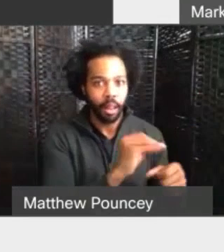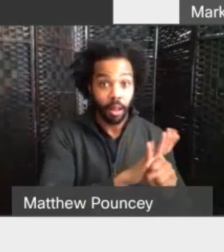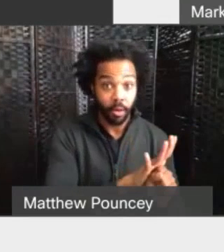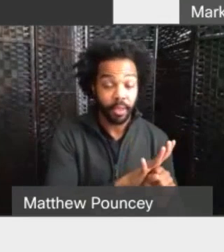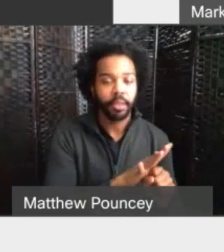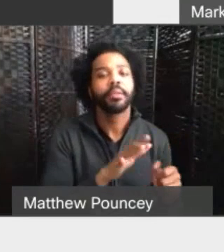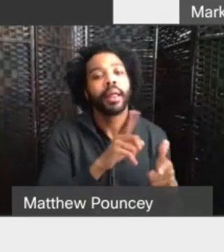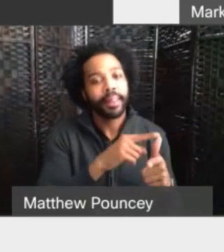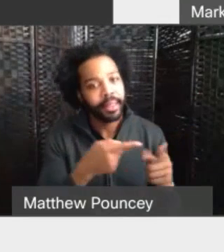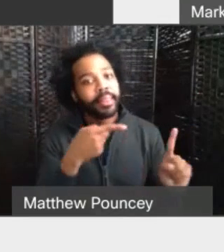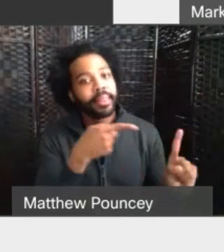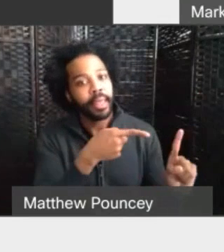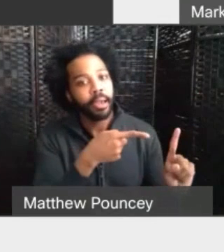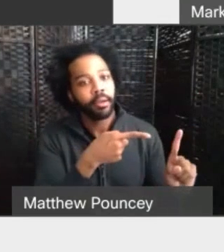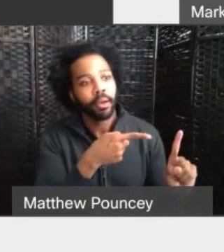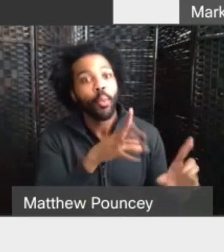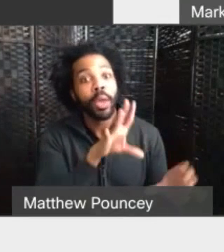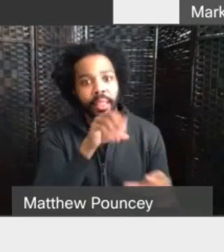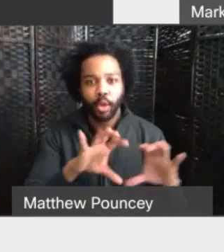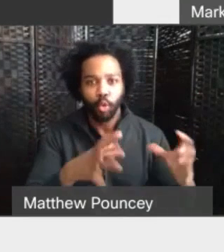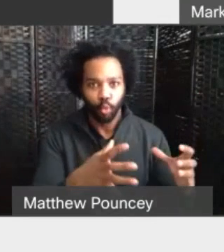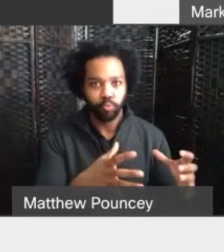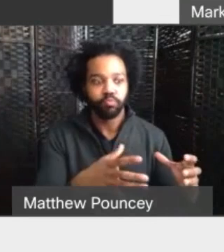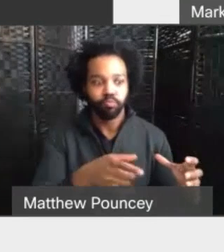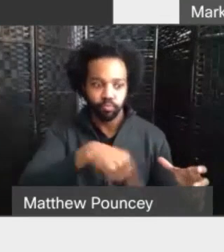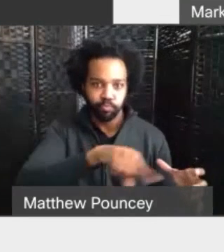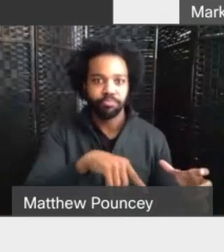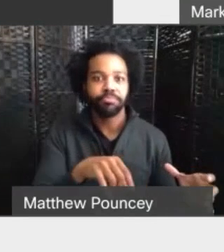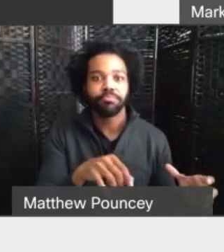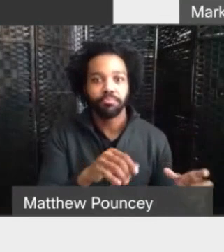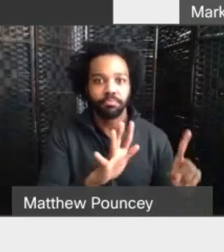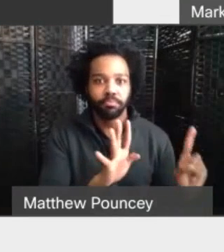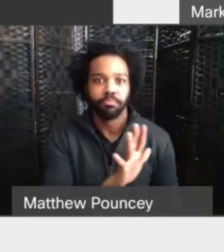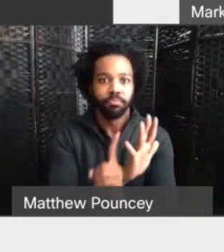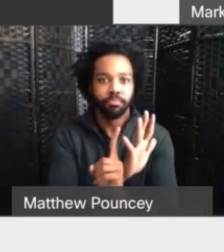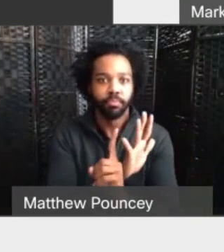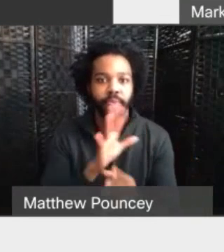they would be in that group. And so